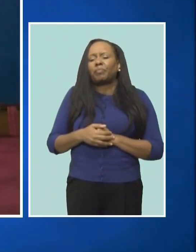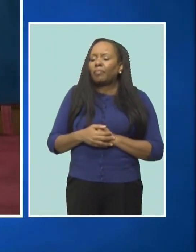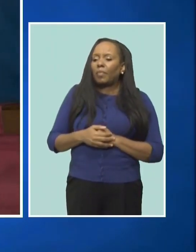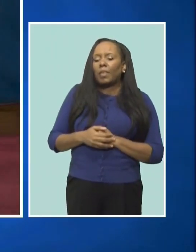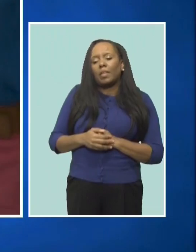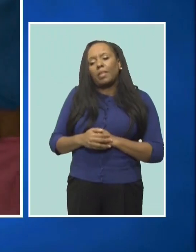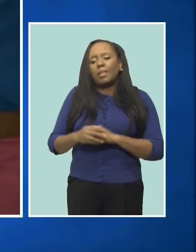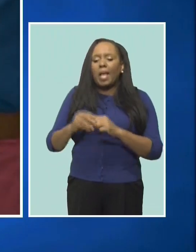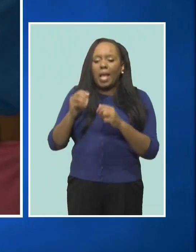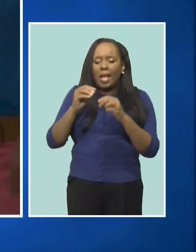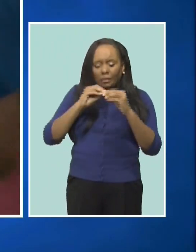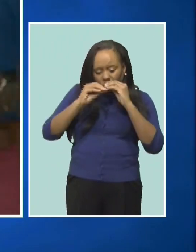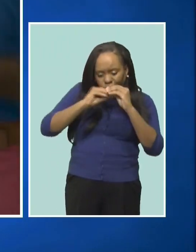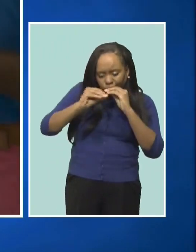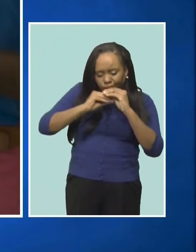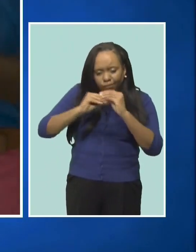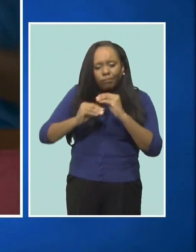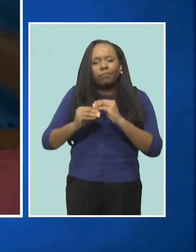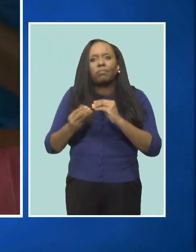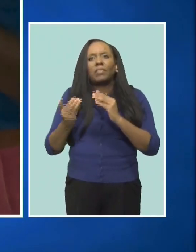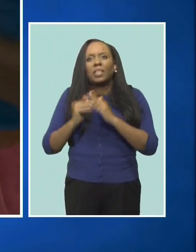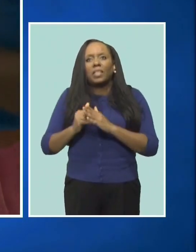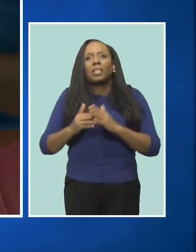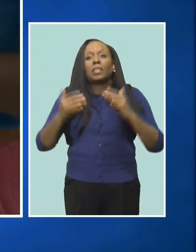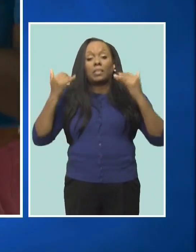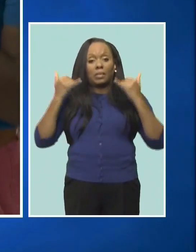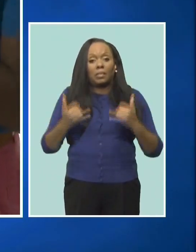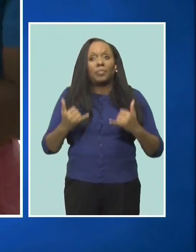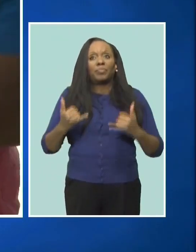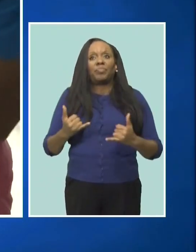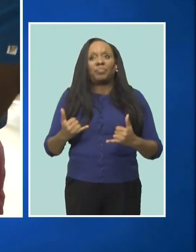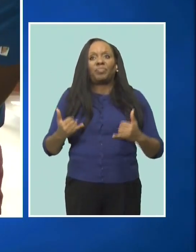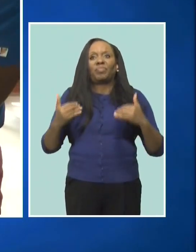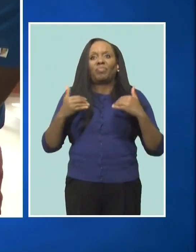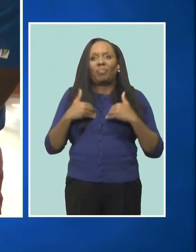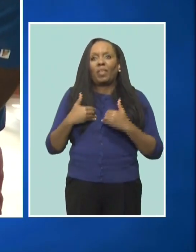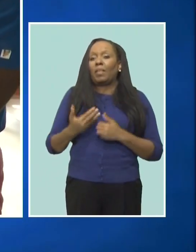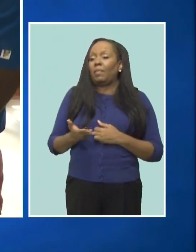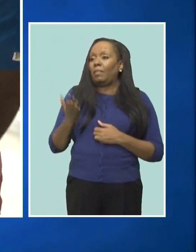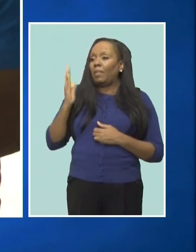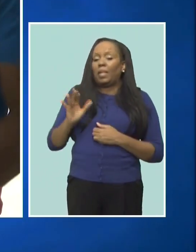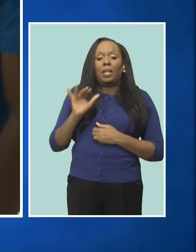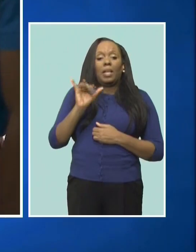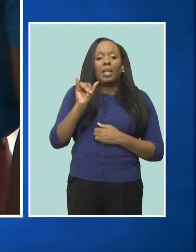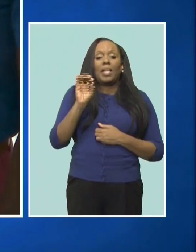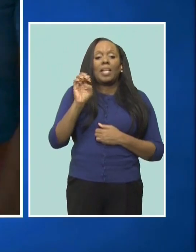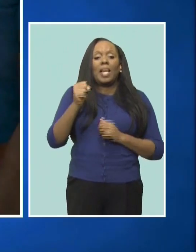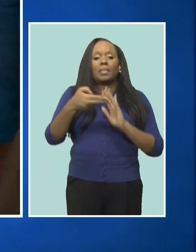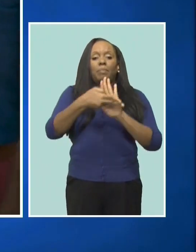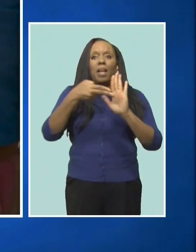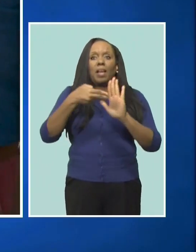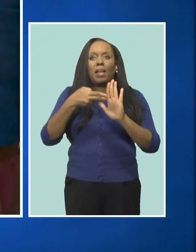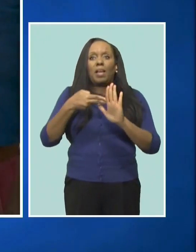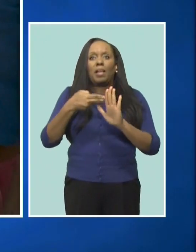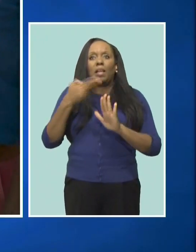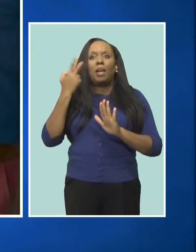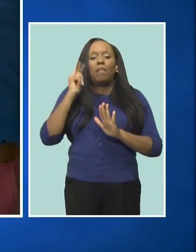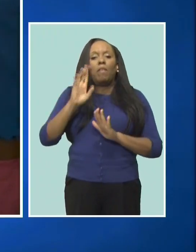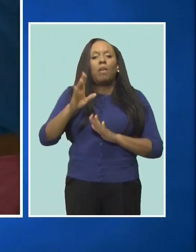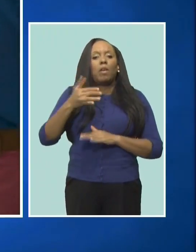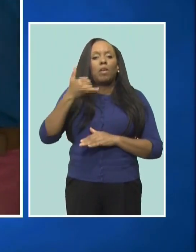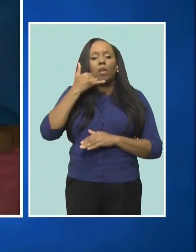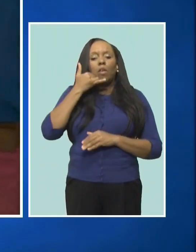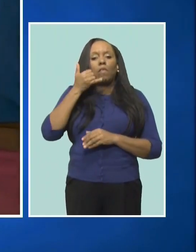prototype, and they have now delivered a Yes branded cell phone stand that will be used